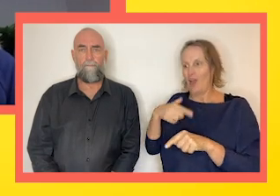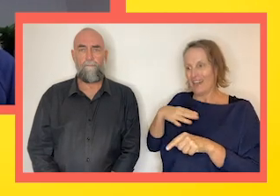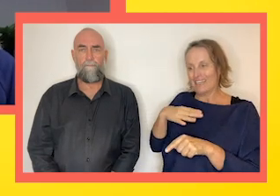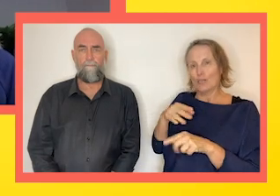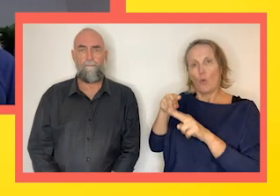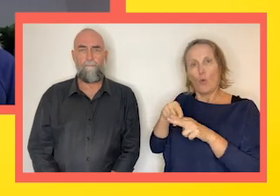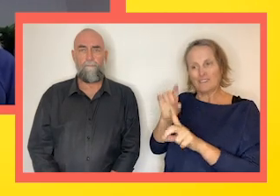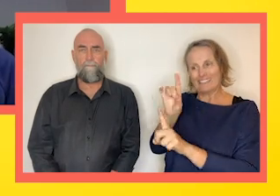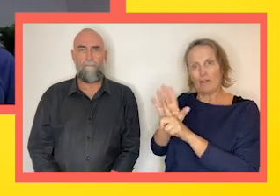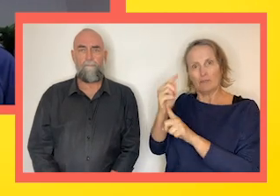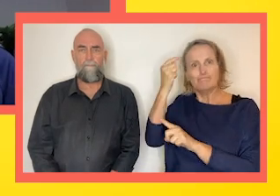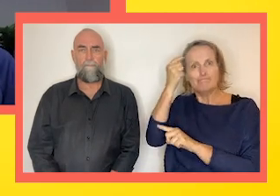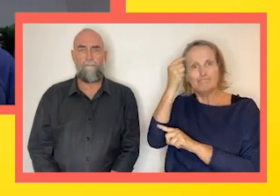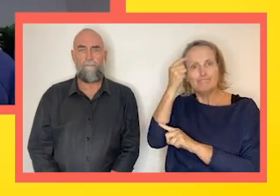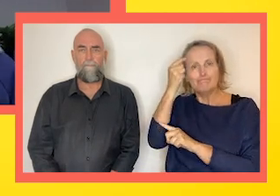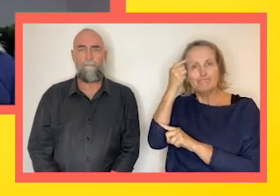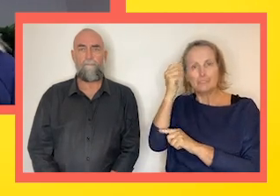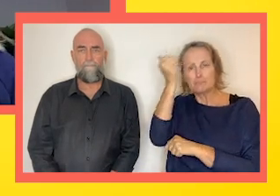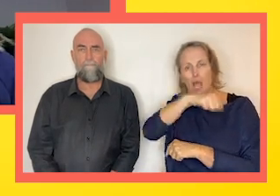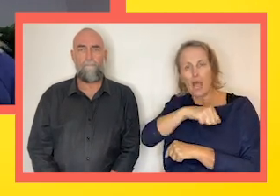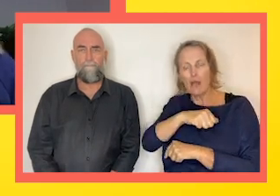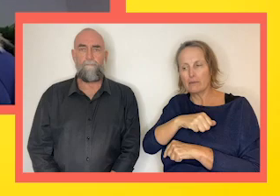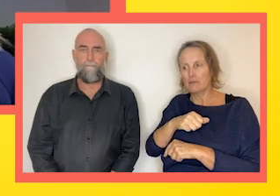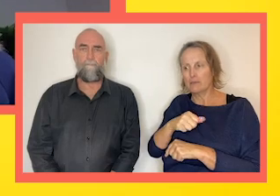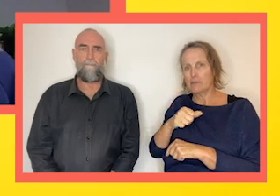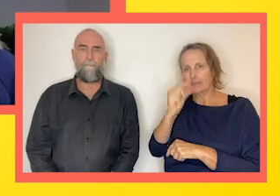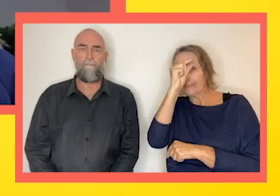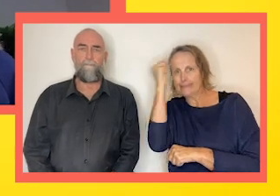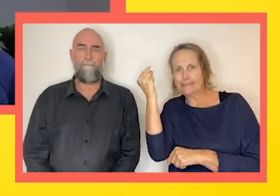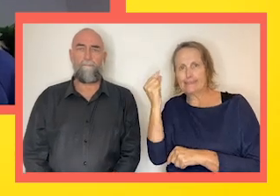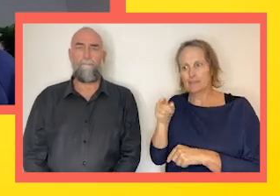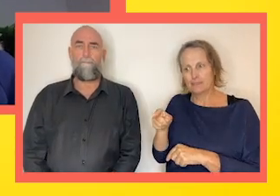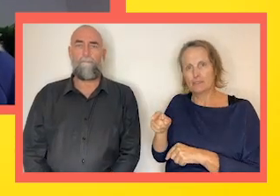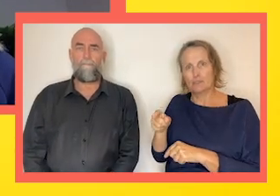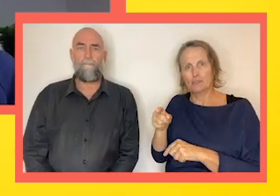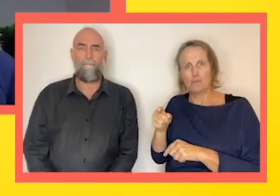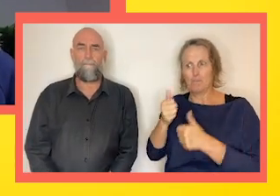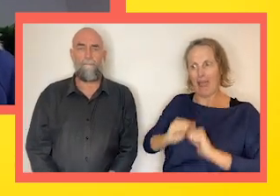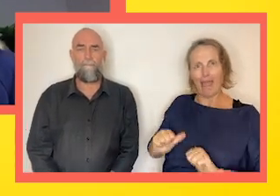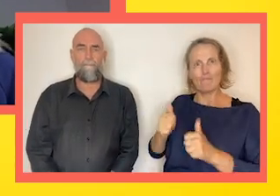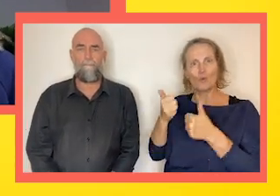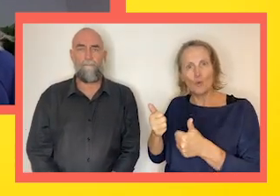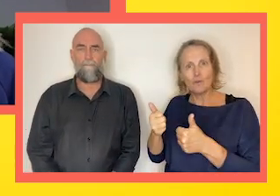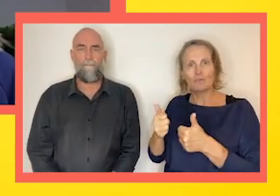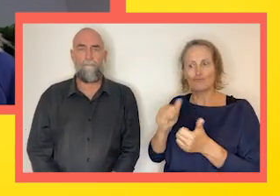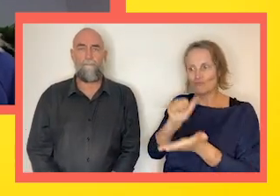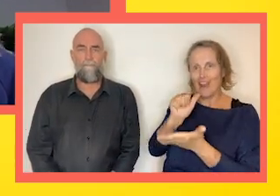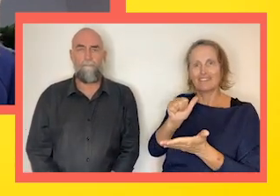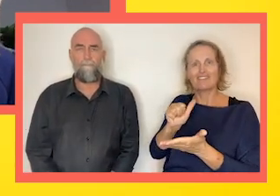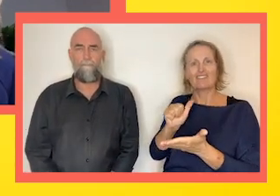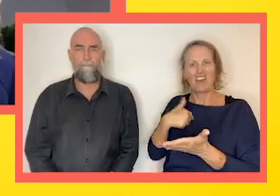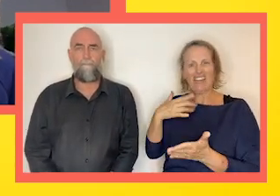something that's got a really good brain, like focuses, wants to please, performs when they're